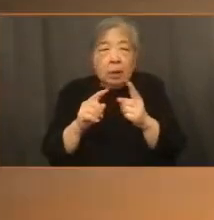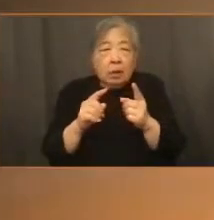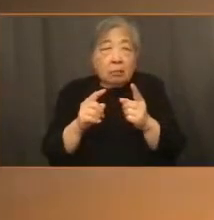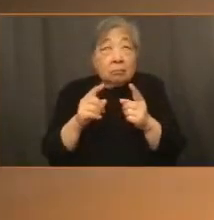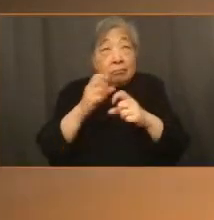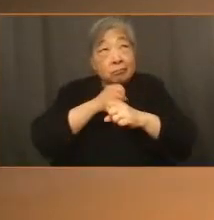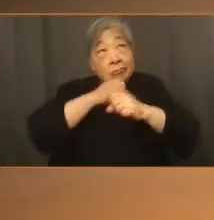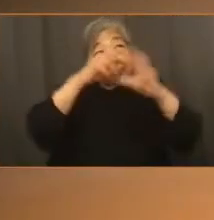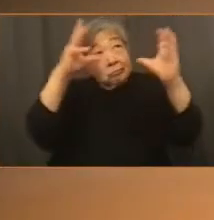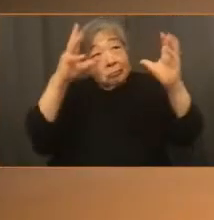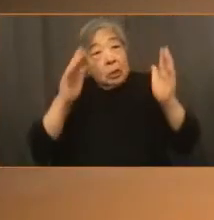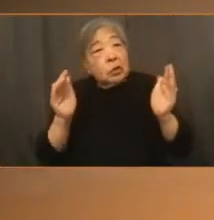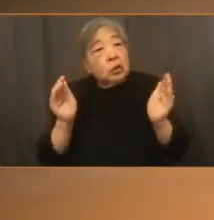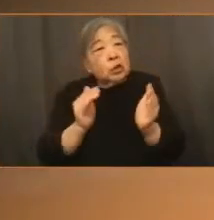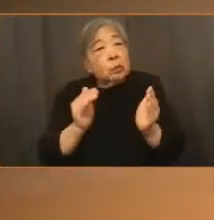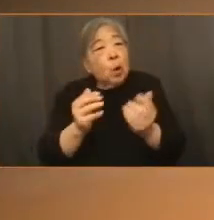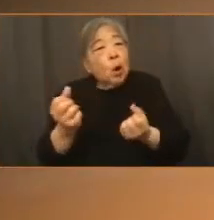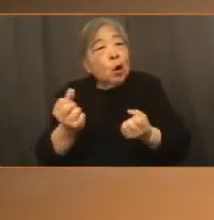car.